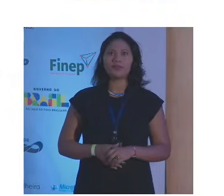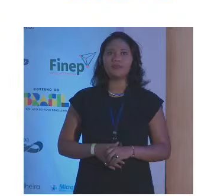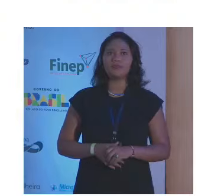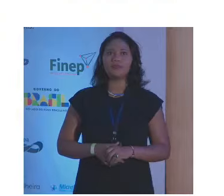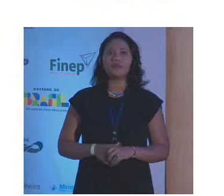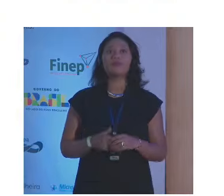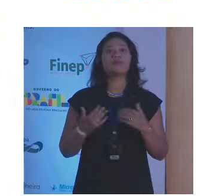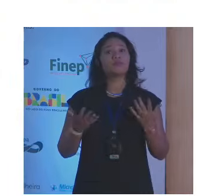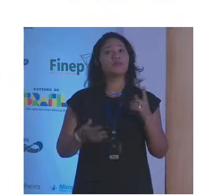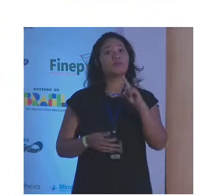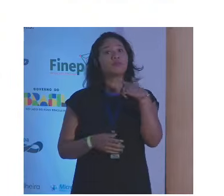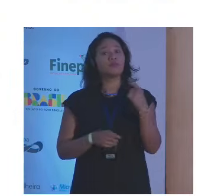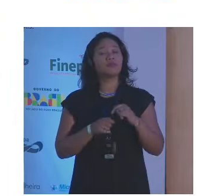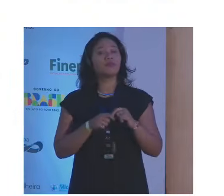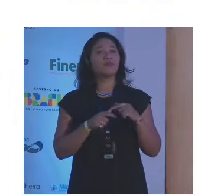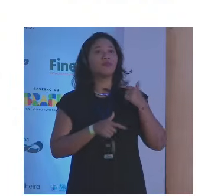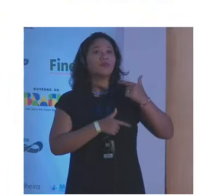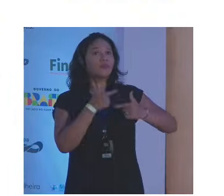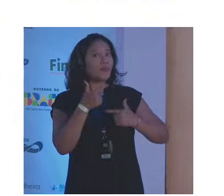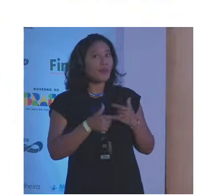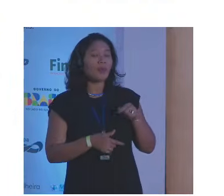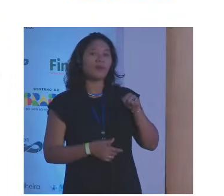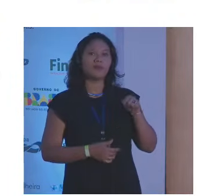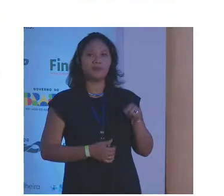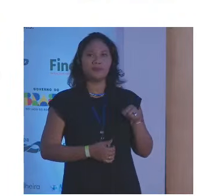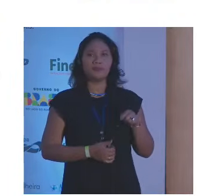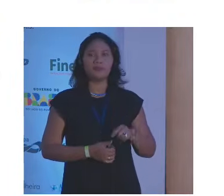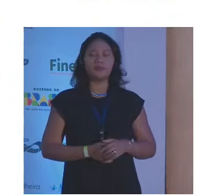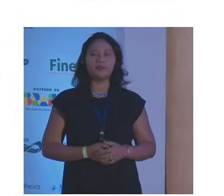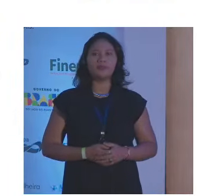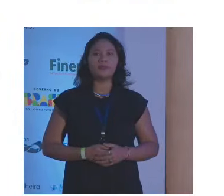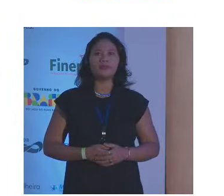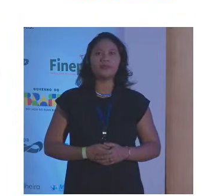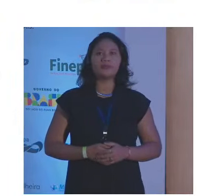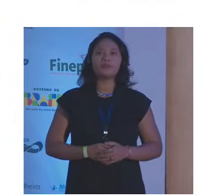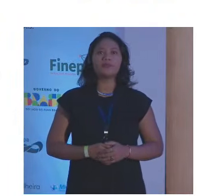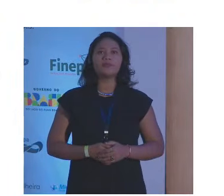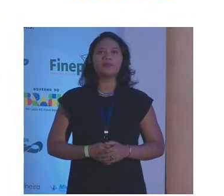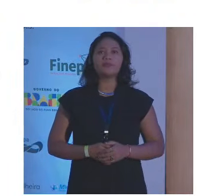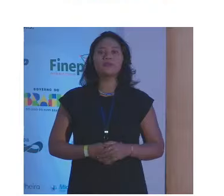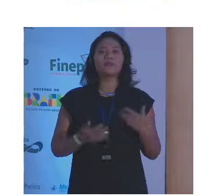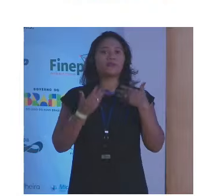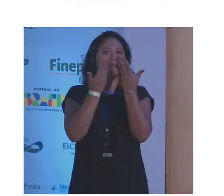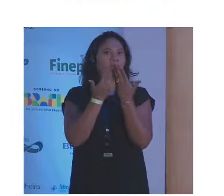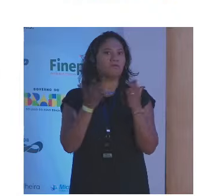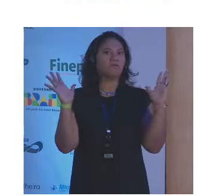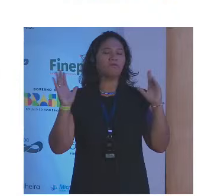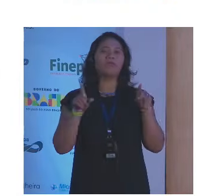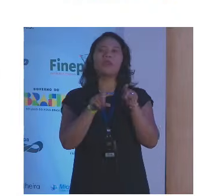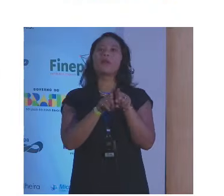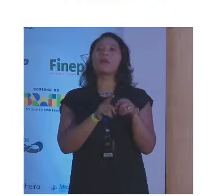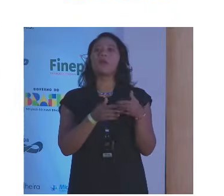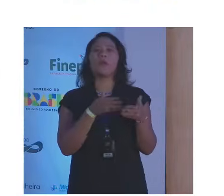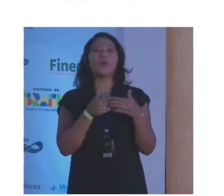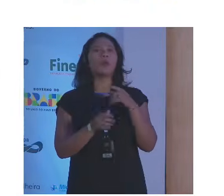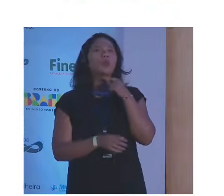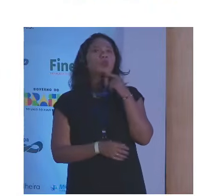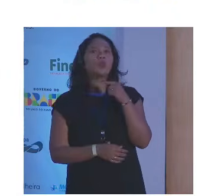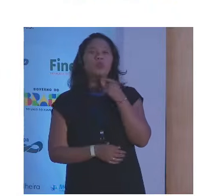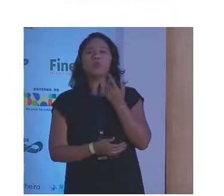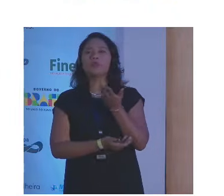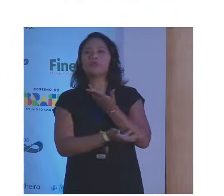job. We are opening the door of the third decade. I just want to give you a break with this